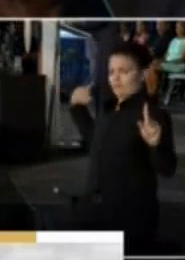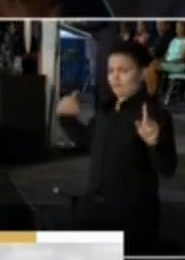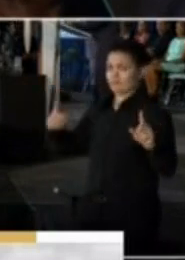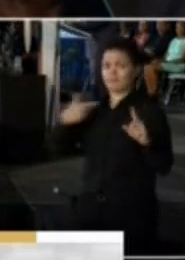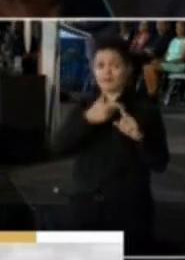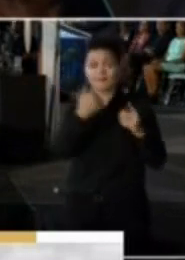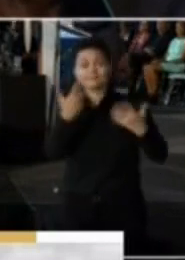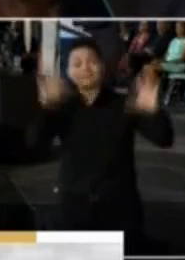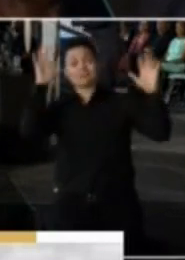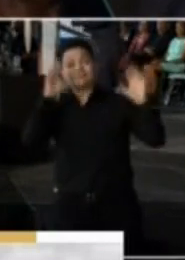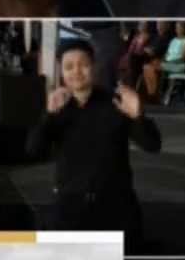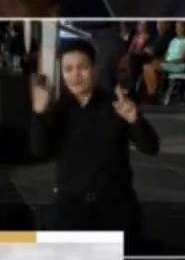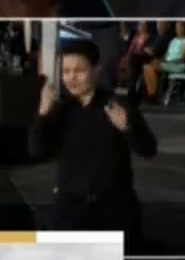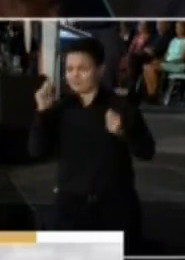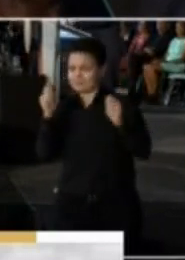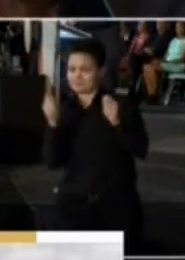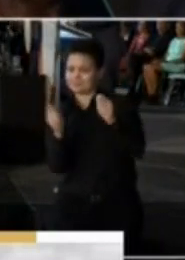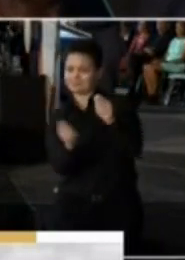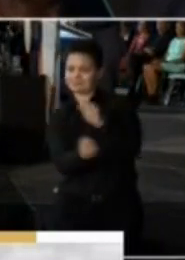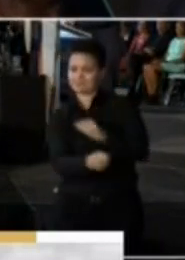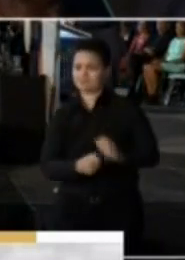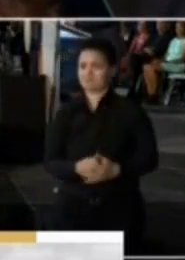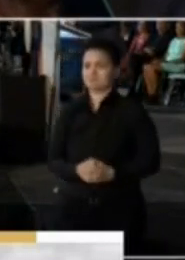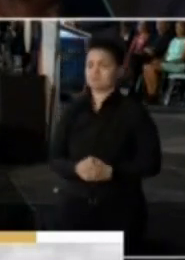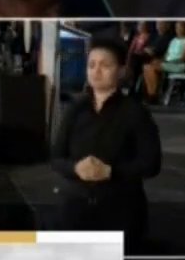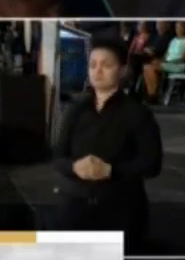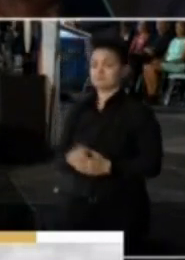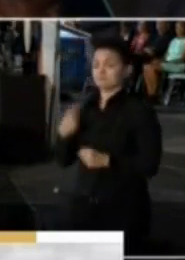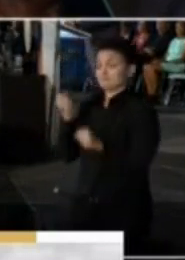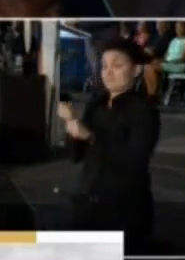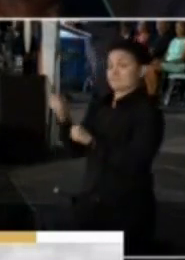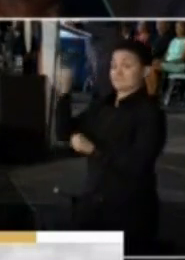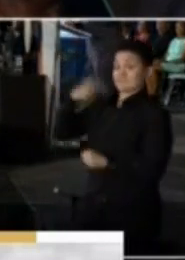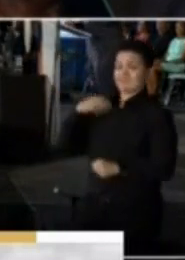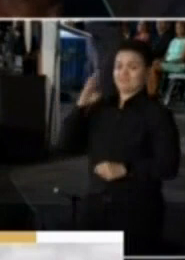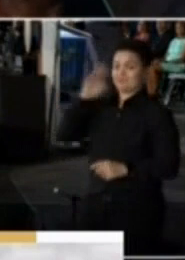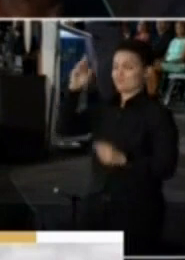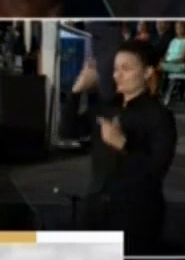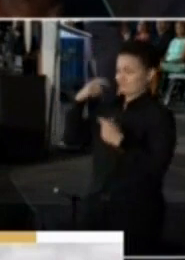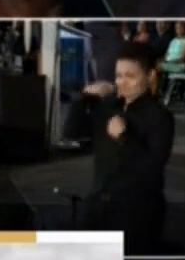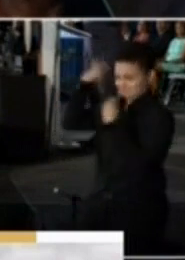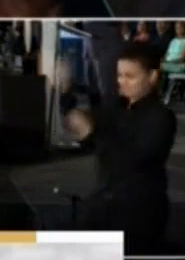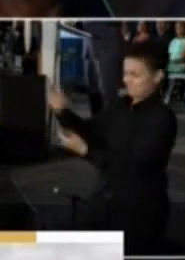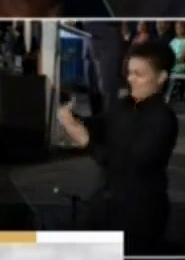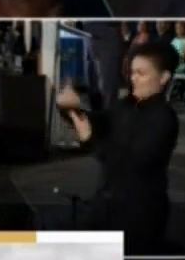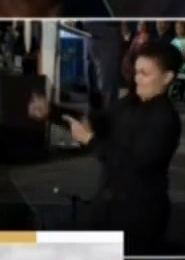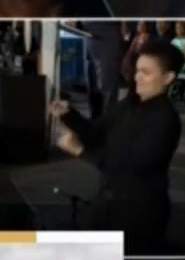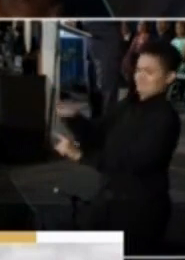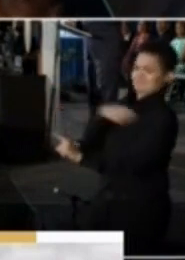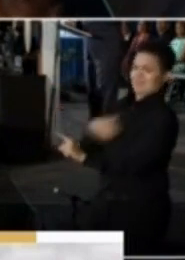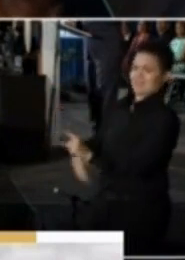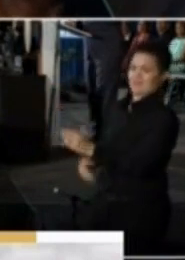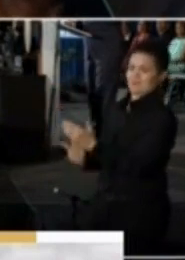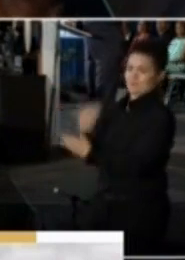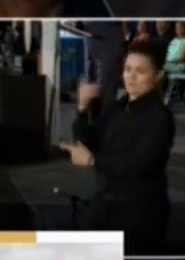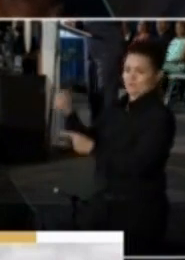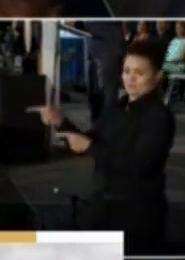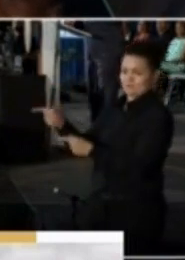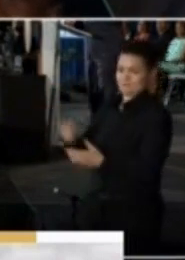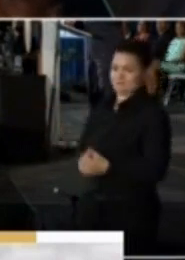now, I will hand these duties on to the next mayor. Every day until then is a new opportunity to